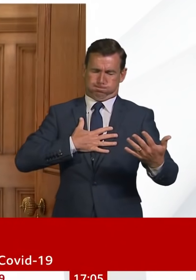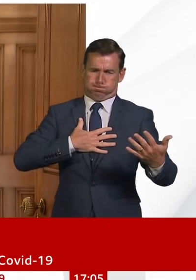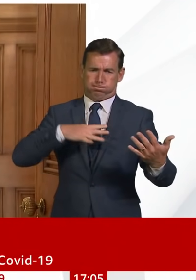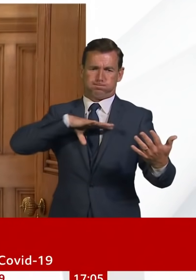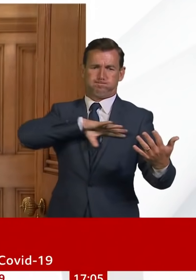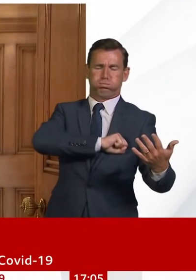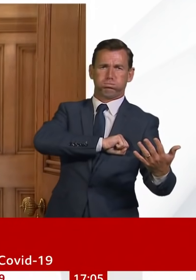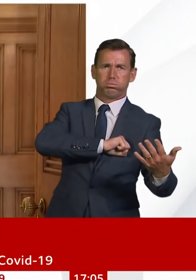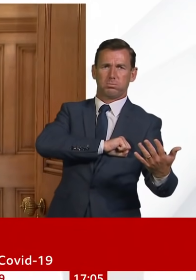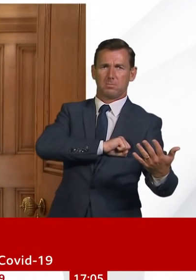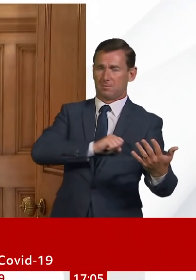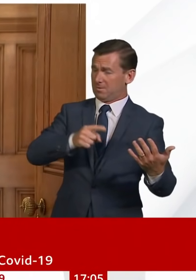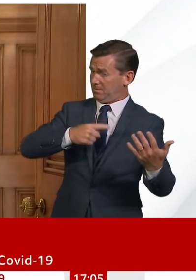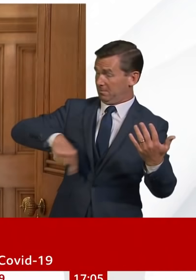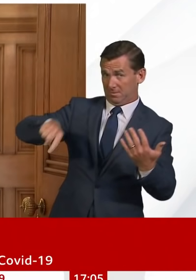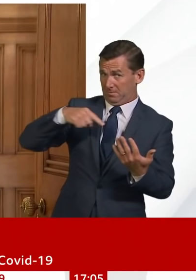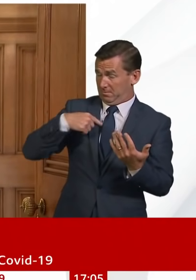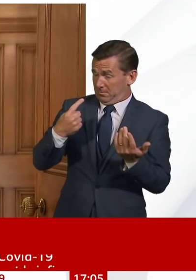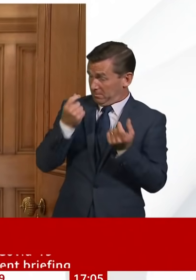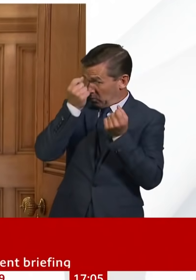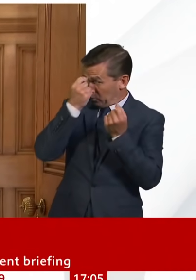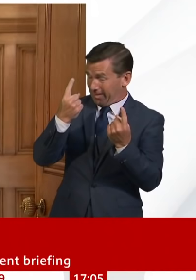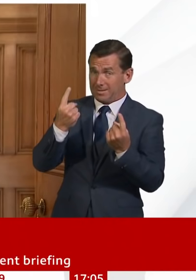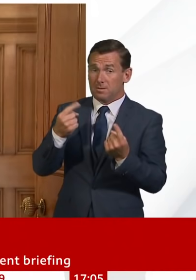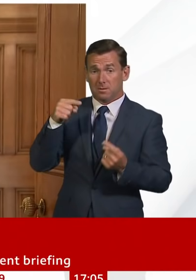us of the deadly nature of this virus.